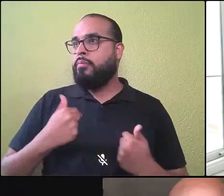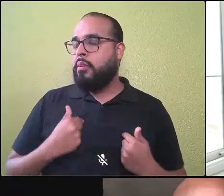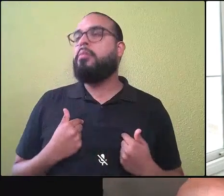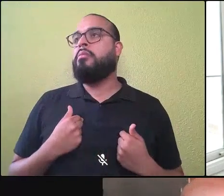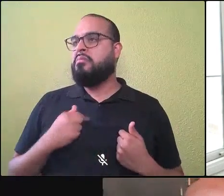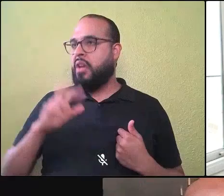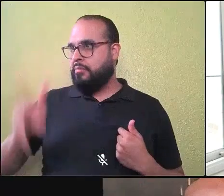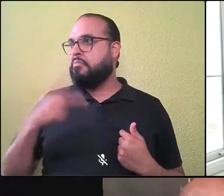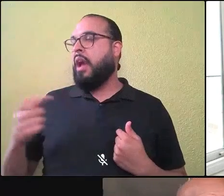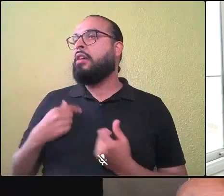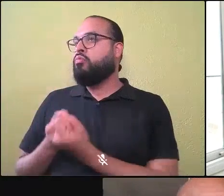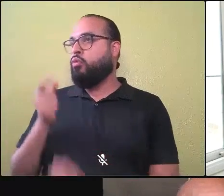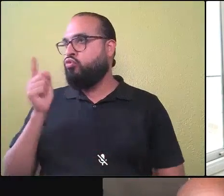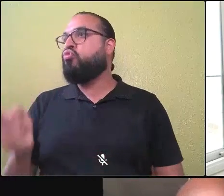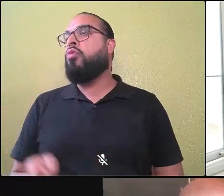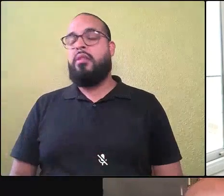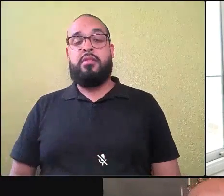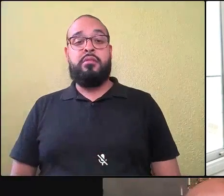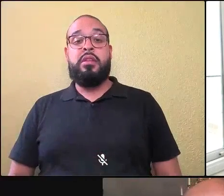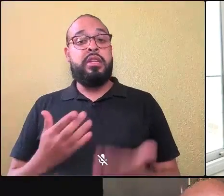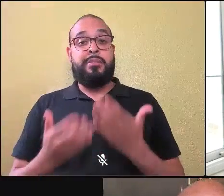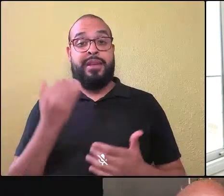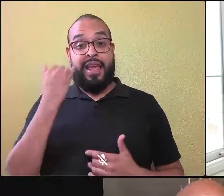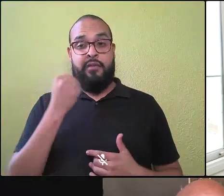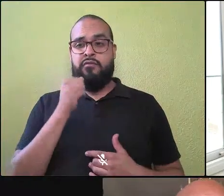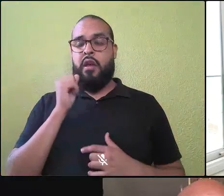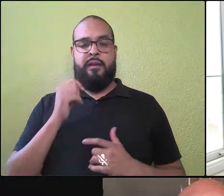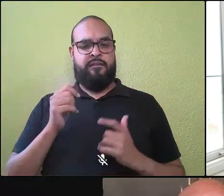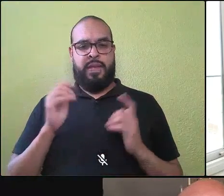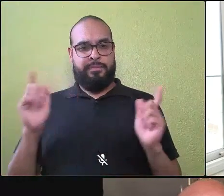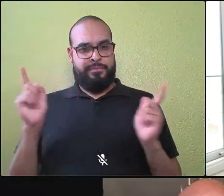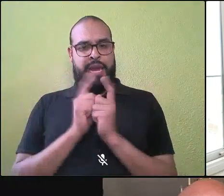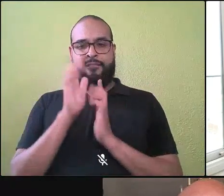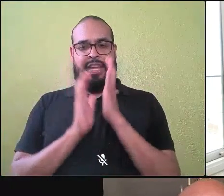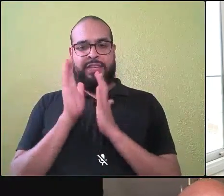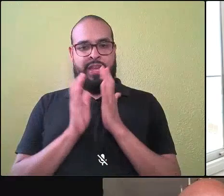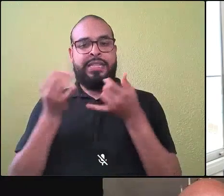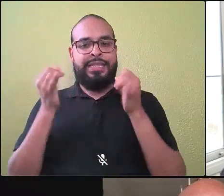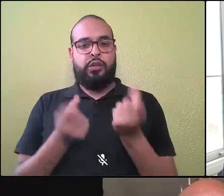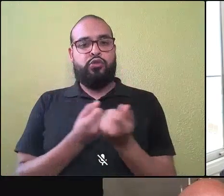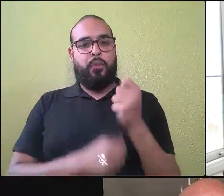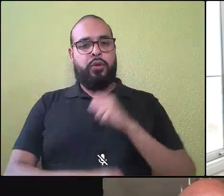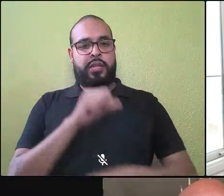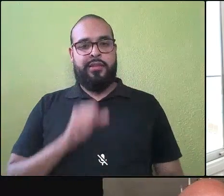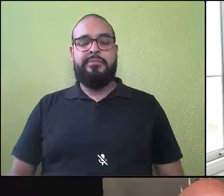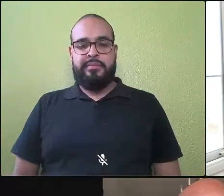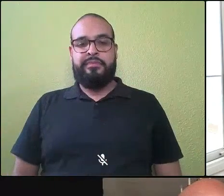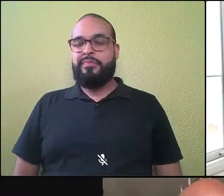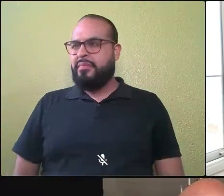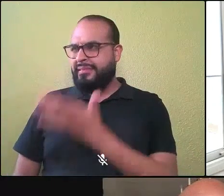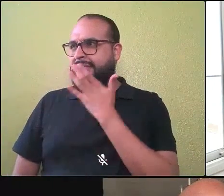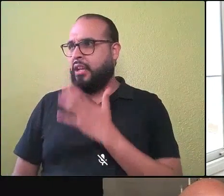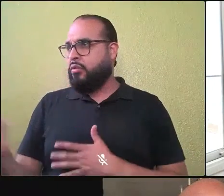when you're not there, when you're not physically there, is hugely powerful. Yeah. No, thank you all for sharing.